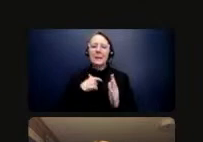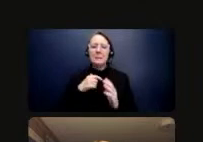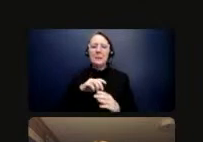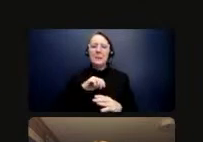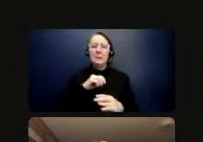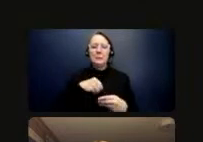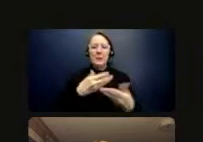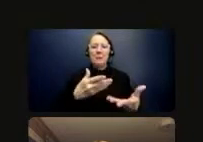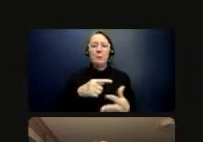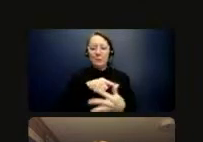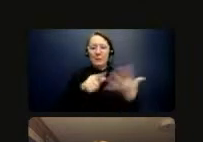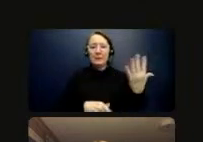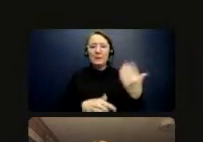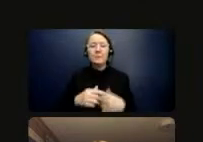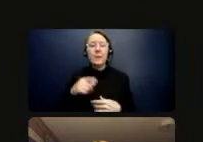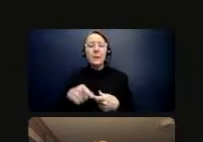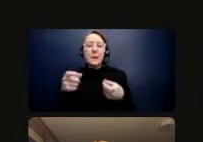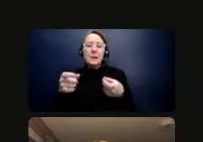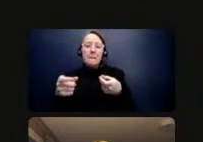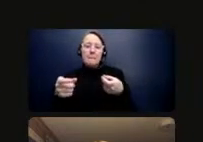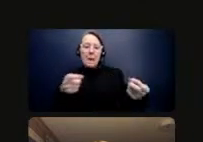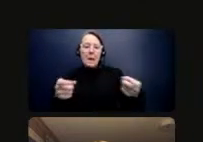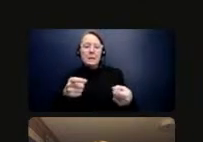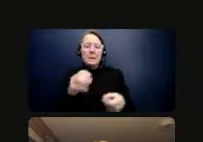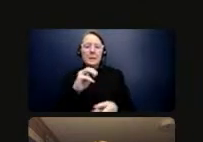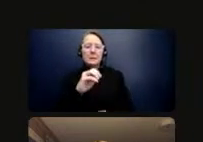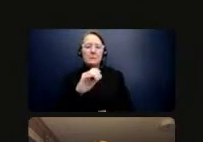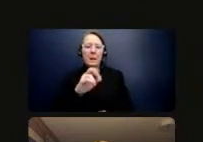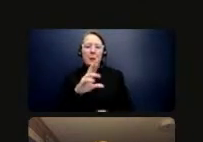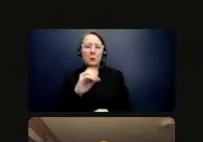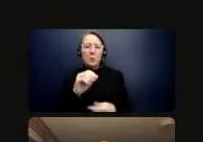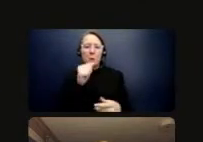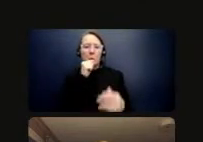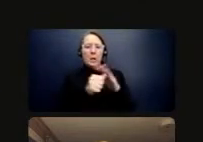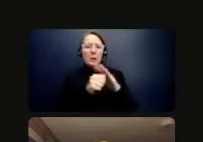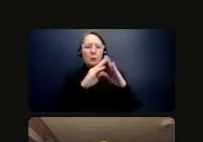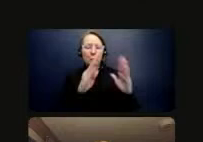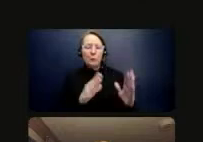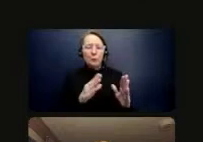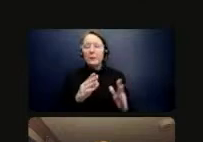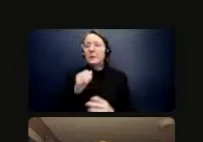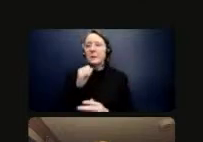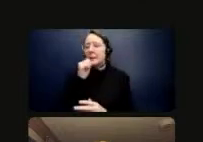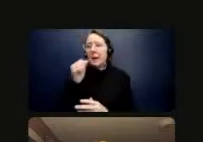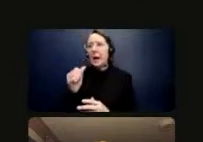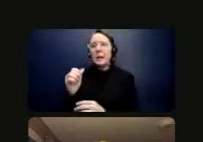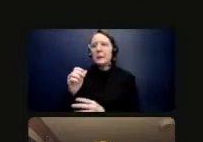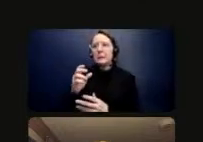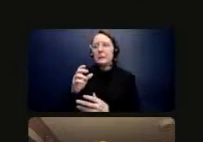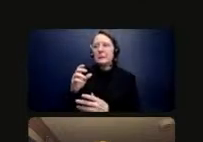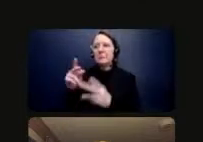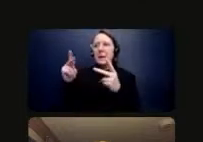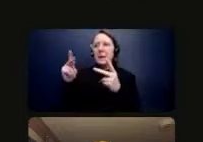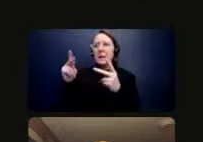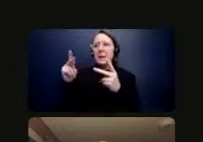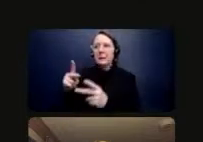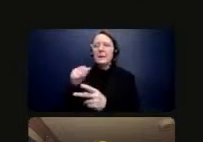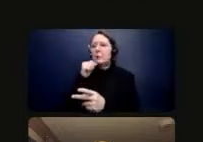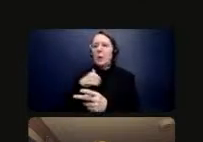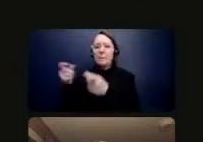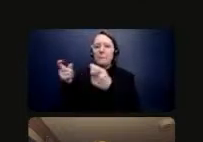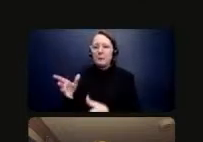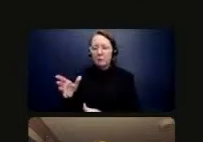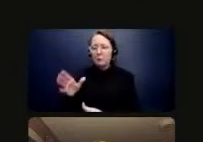managed micro shelter, not unmanaged environments. We've just been talking about unmanaged spaces, but this instead